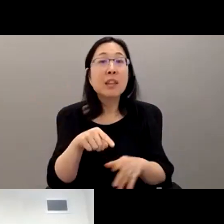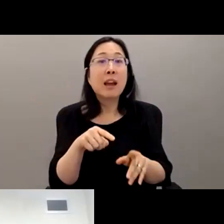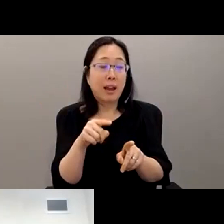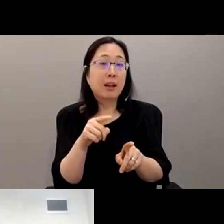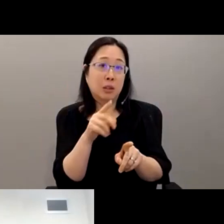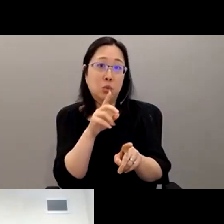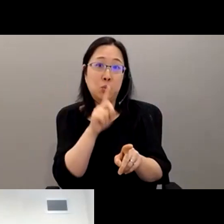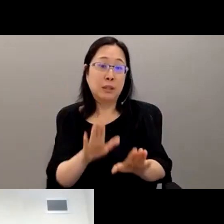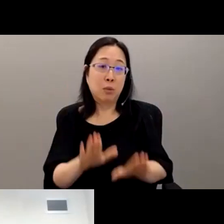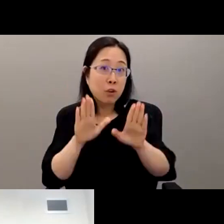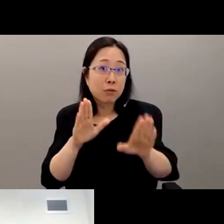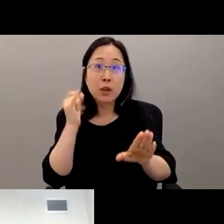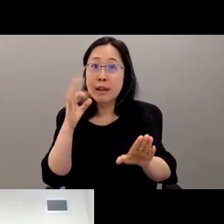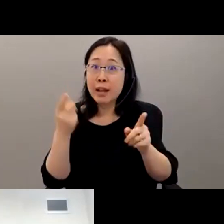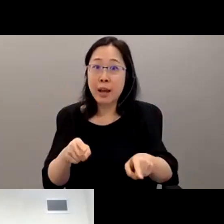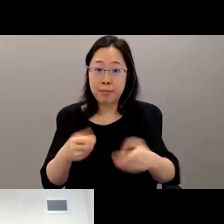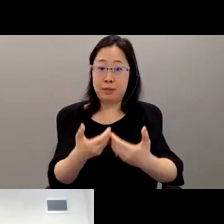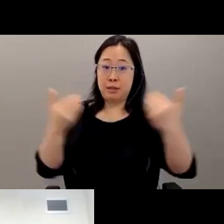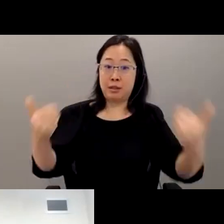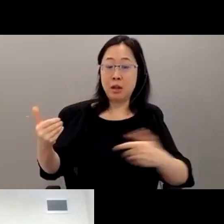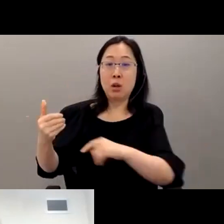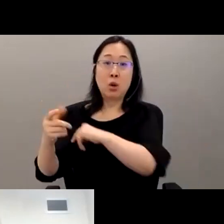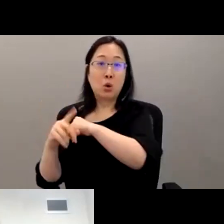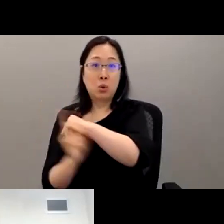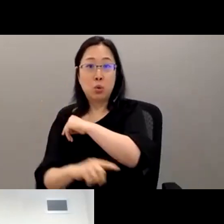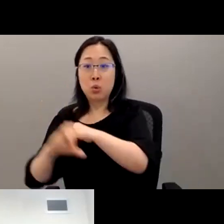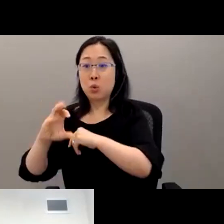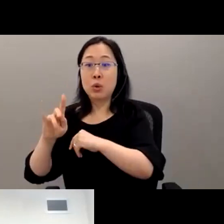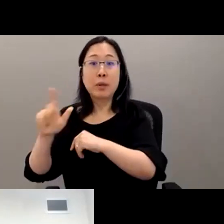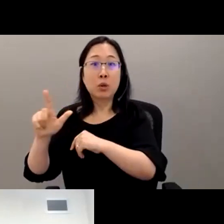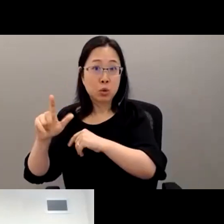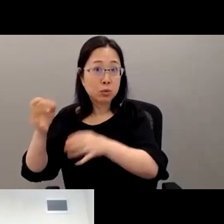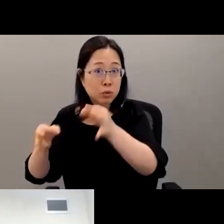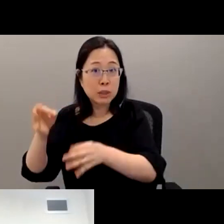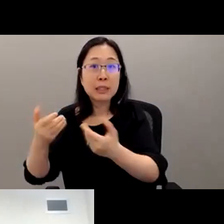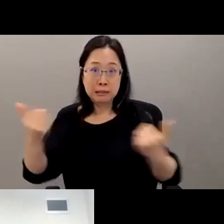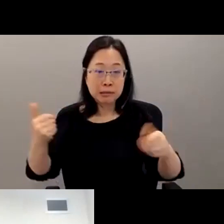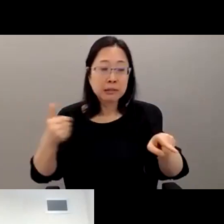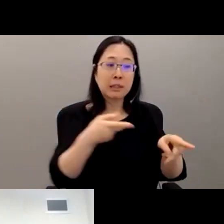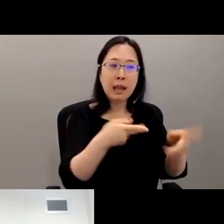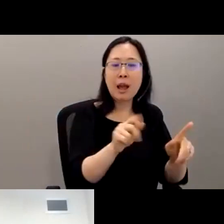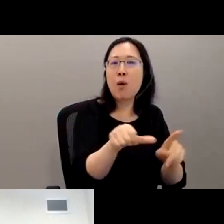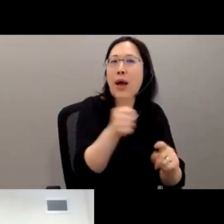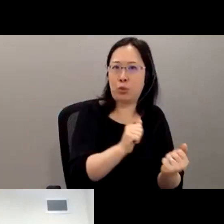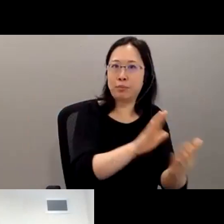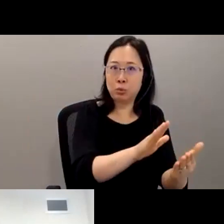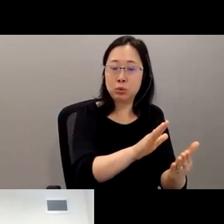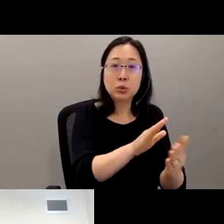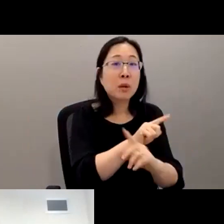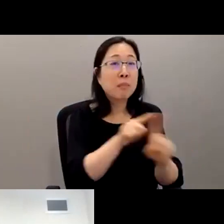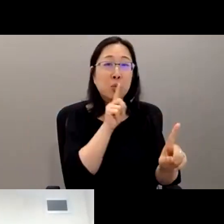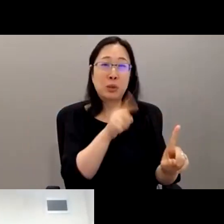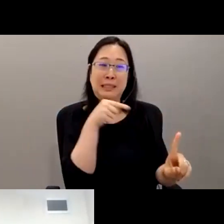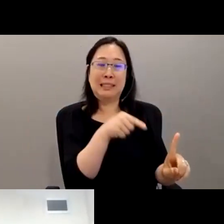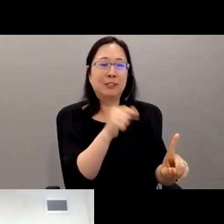option like separate from the criminal court system to have choice for folks in our community. But to be honest, it's not well